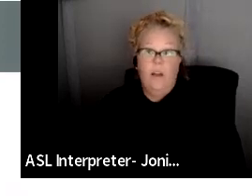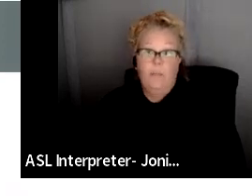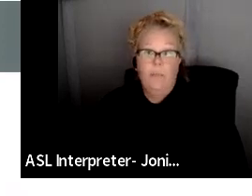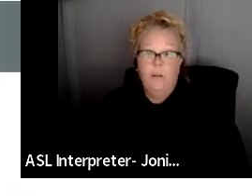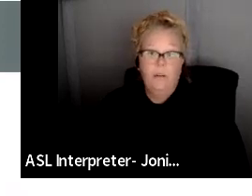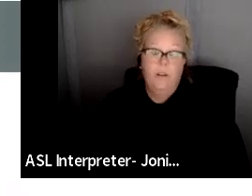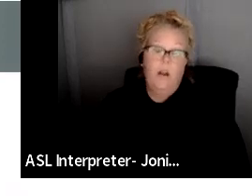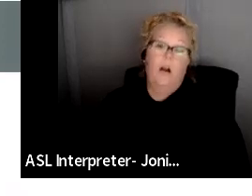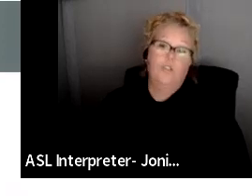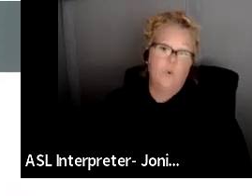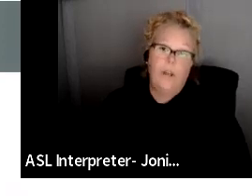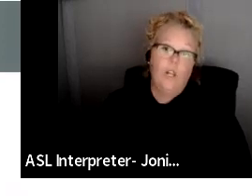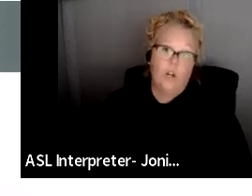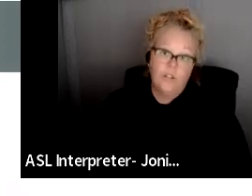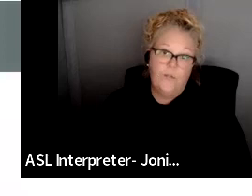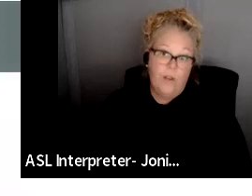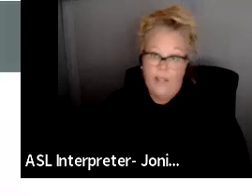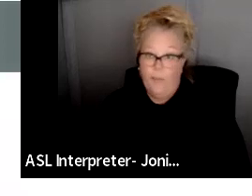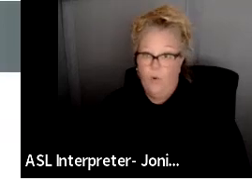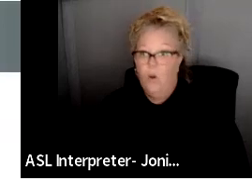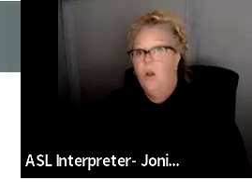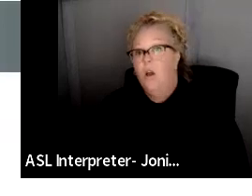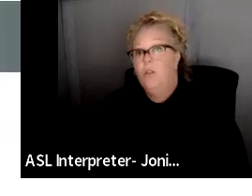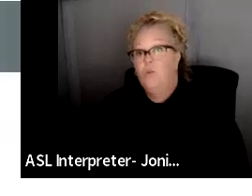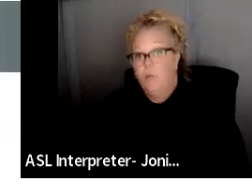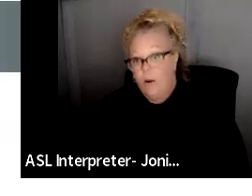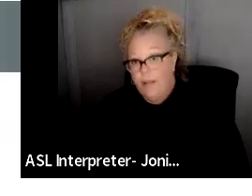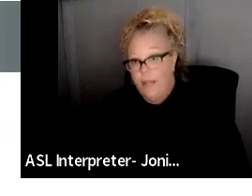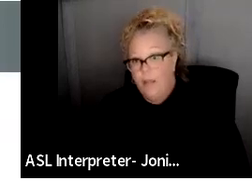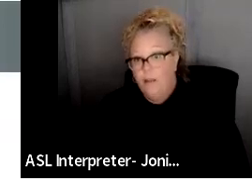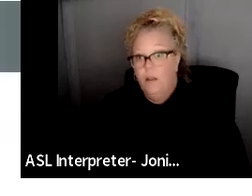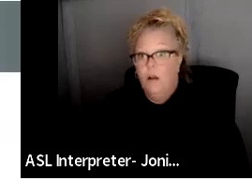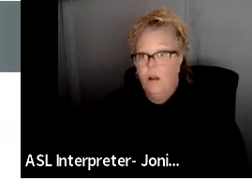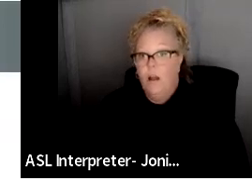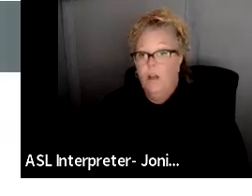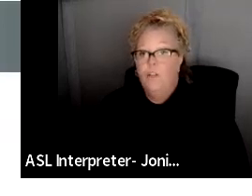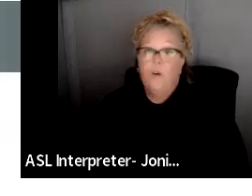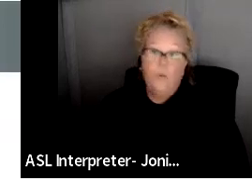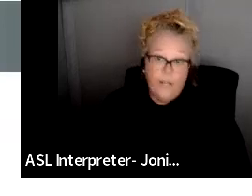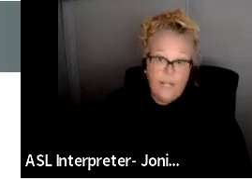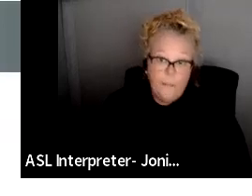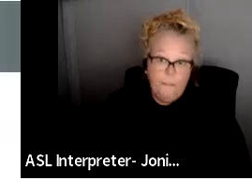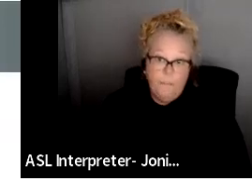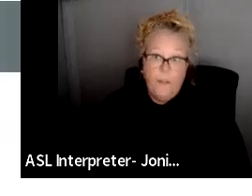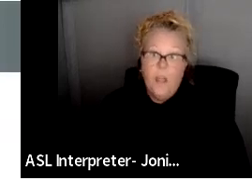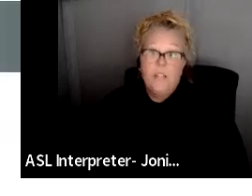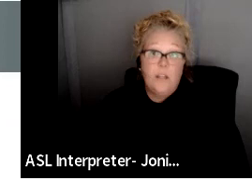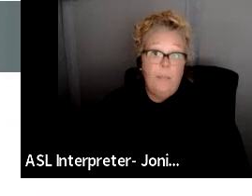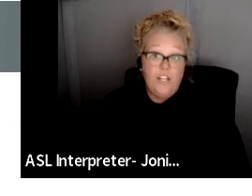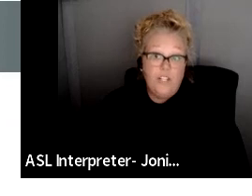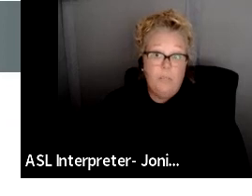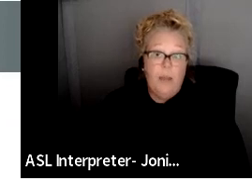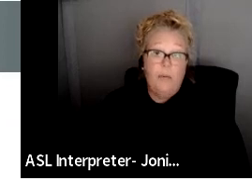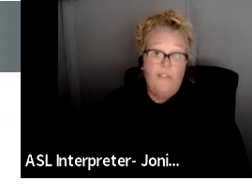general auditory alerts. For example, the doorbell ringing, the phone ringing.